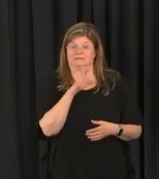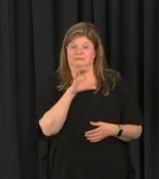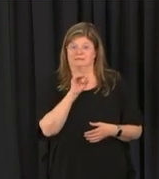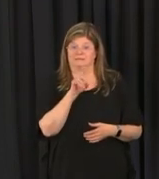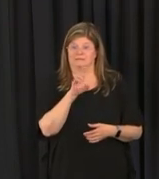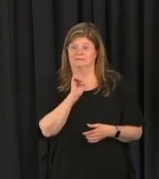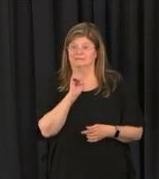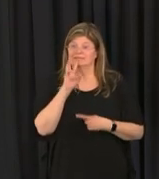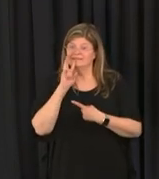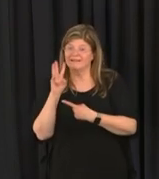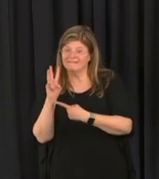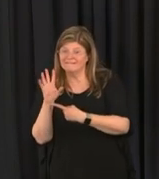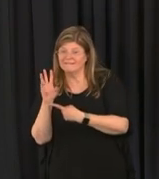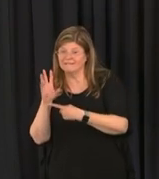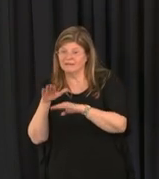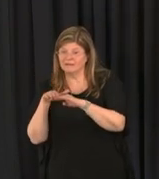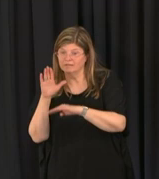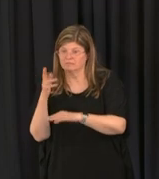1,300 registrations.